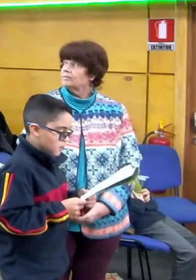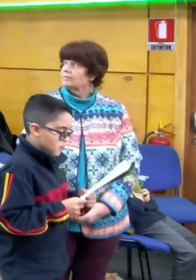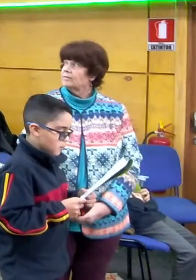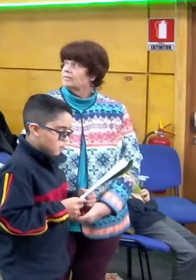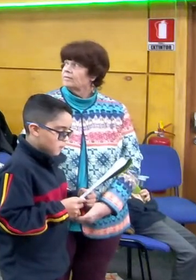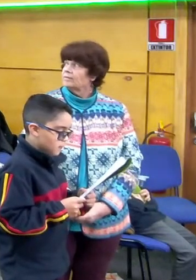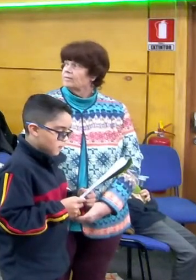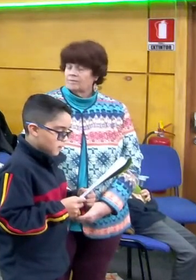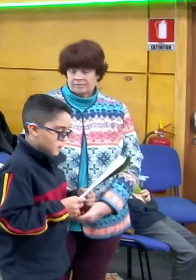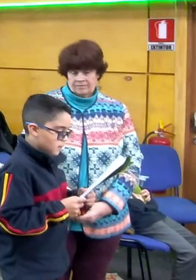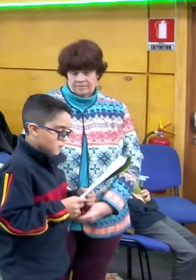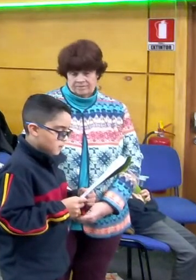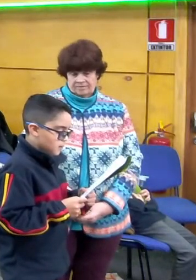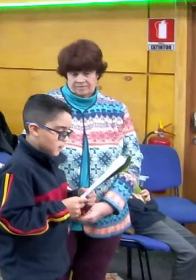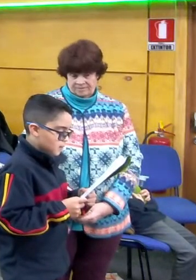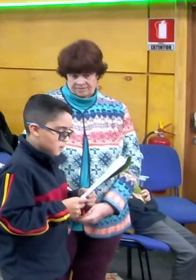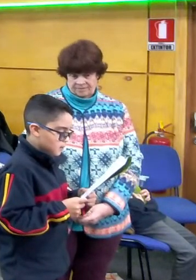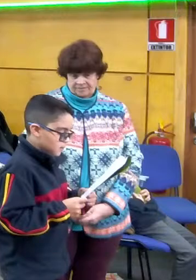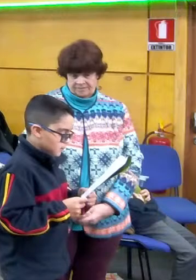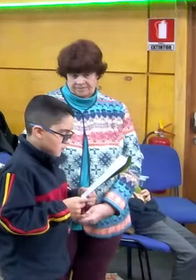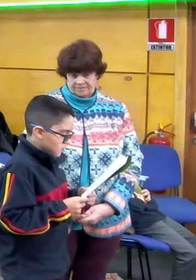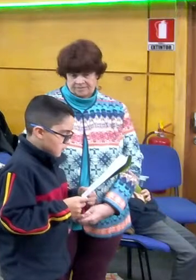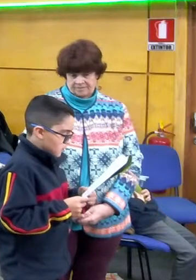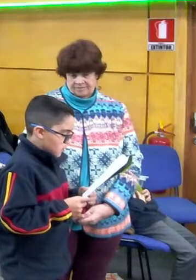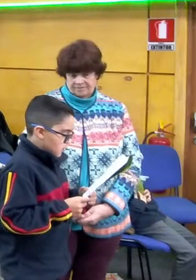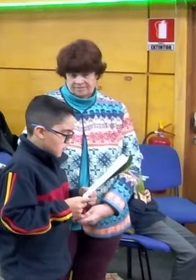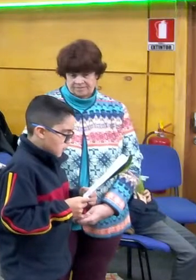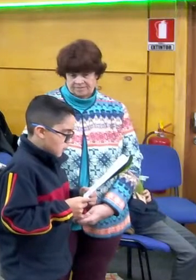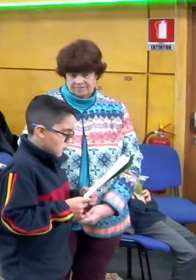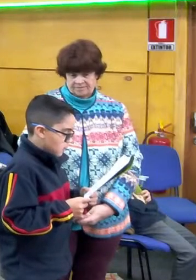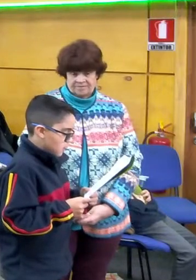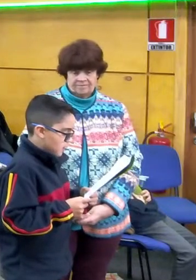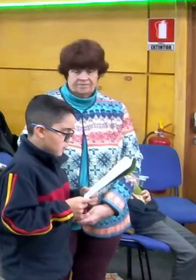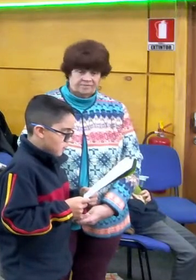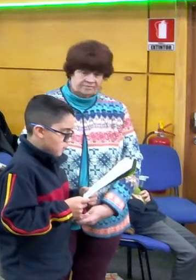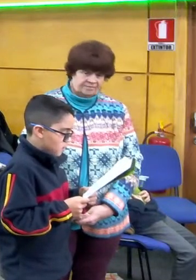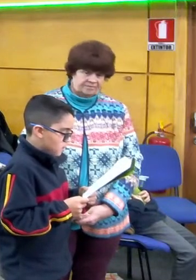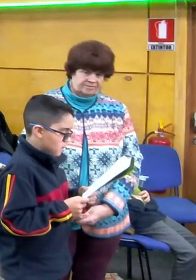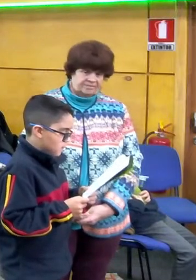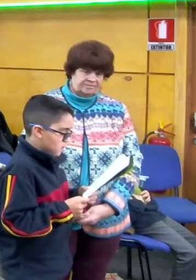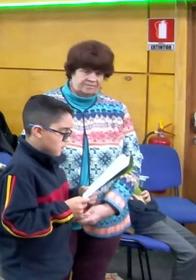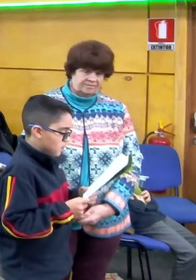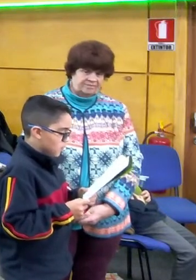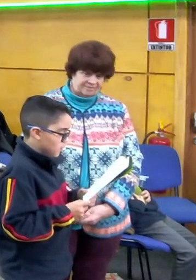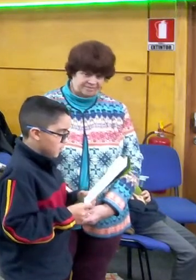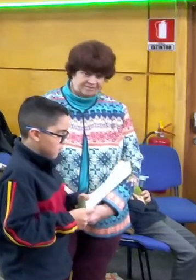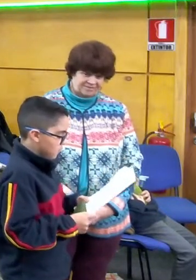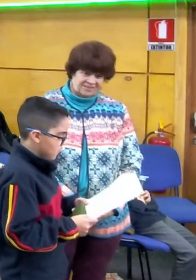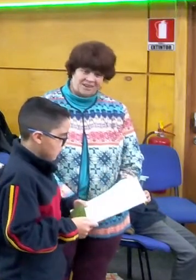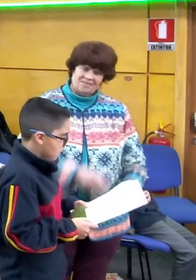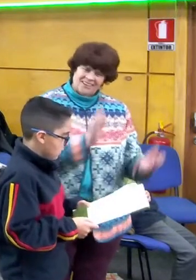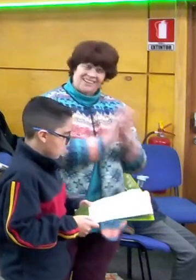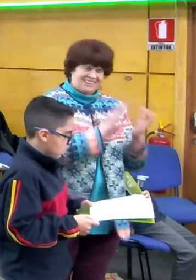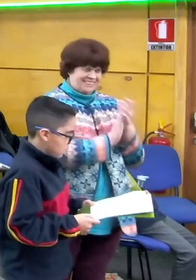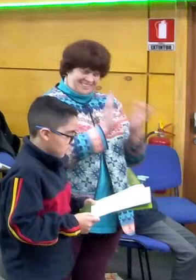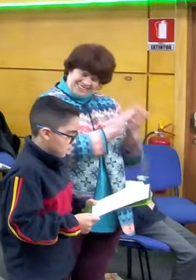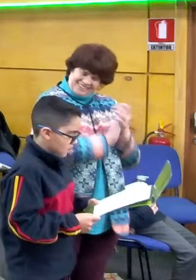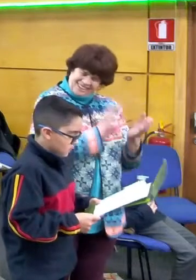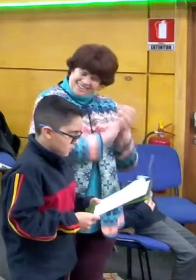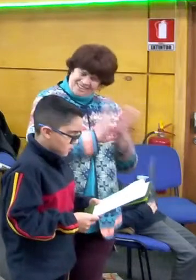our roof at night. And I love the rain. All